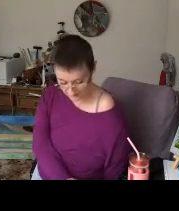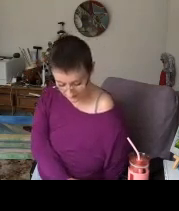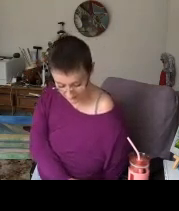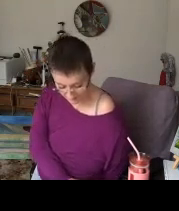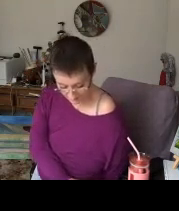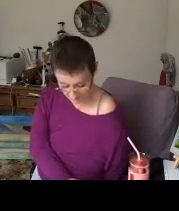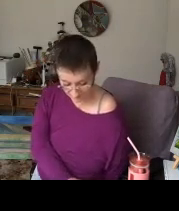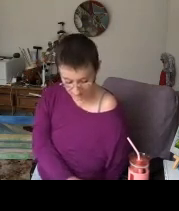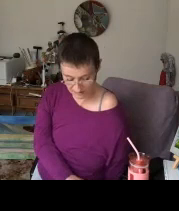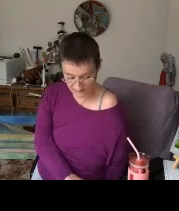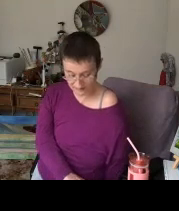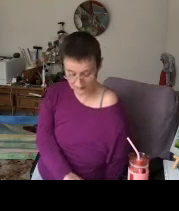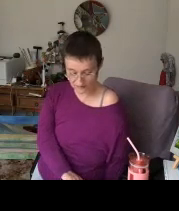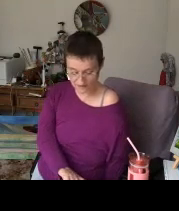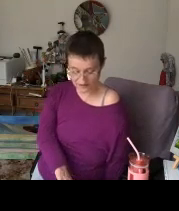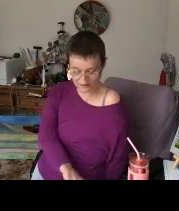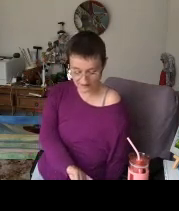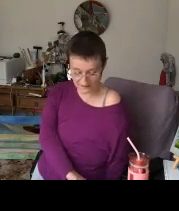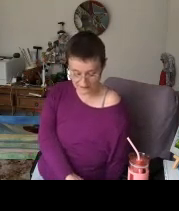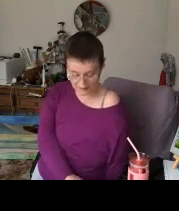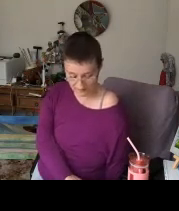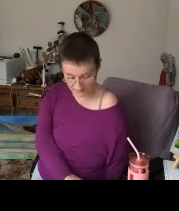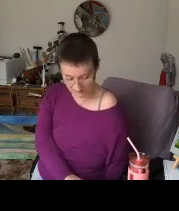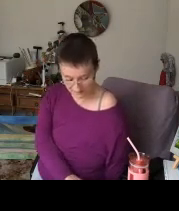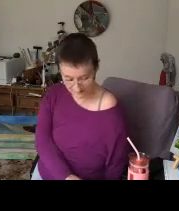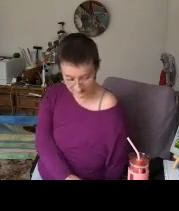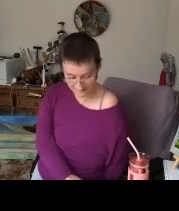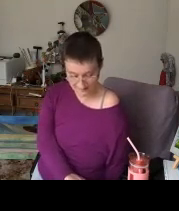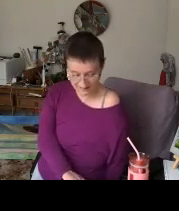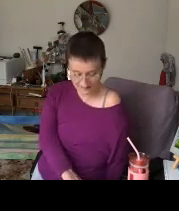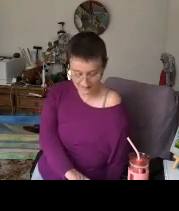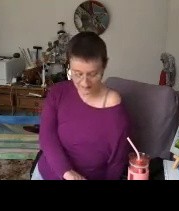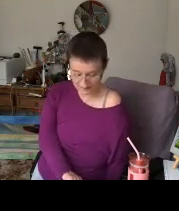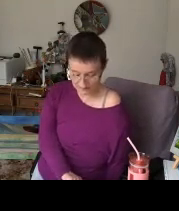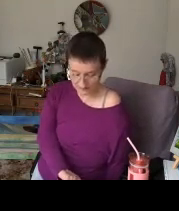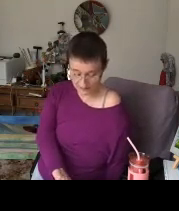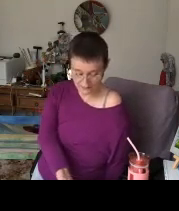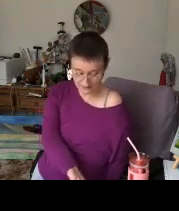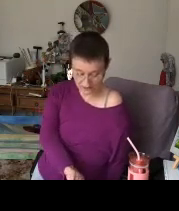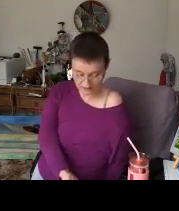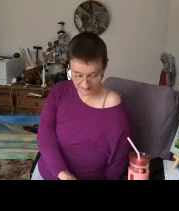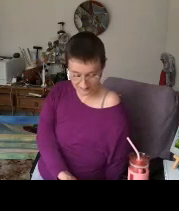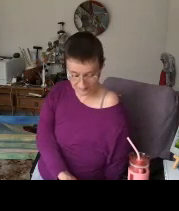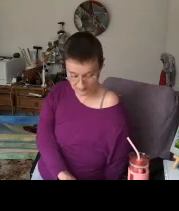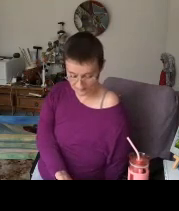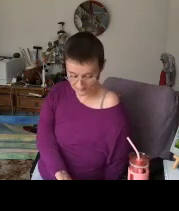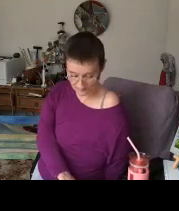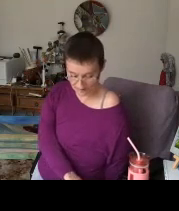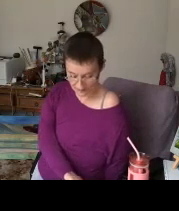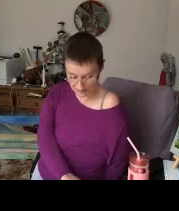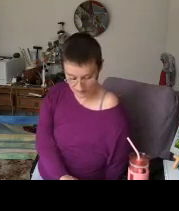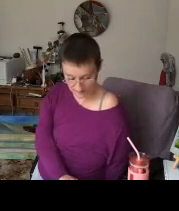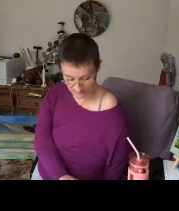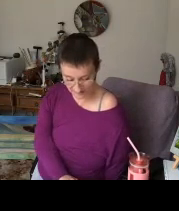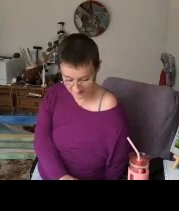daytime persona. One is his evening persona, and David actually did